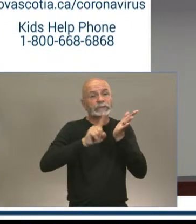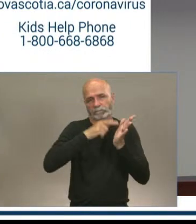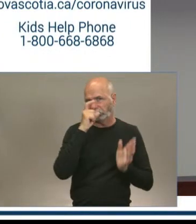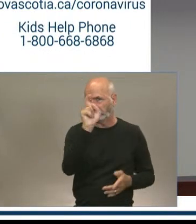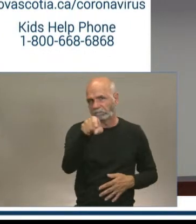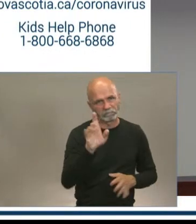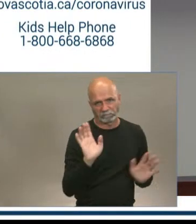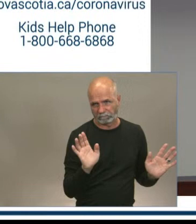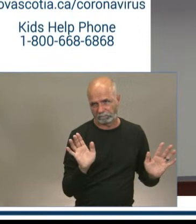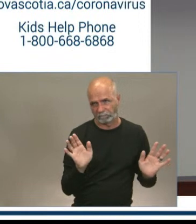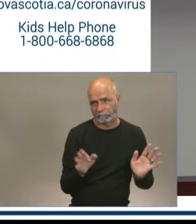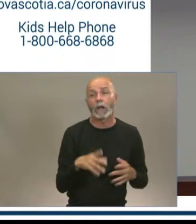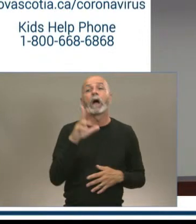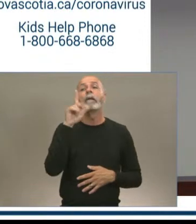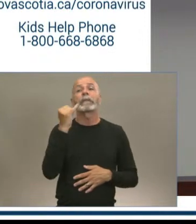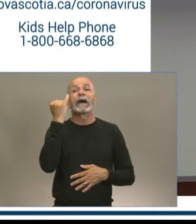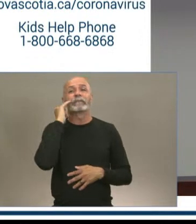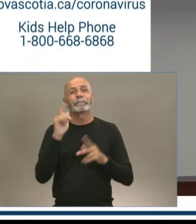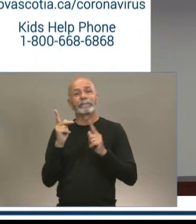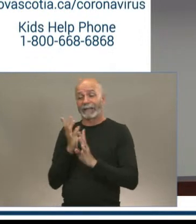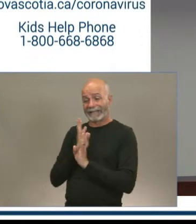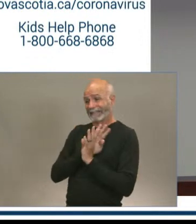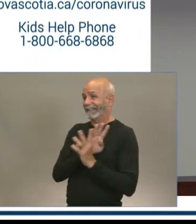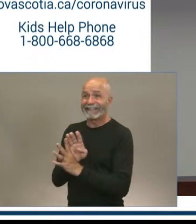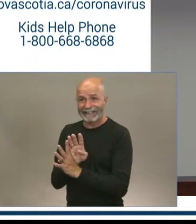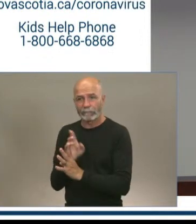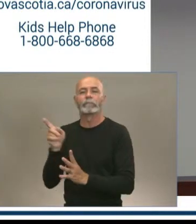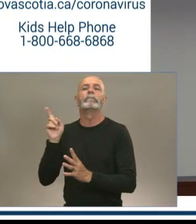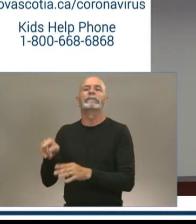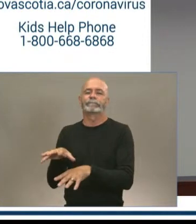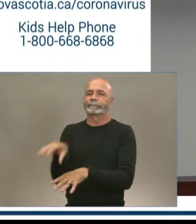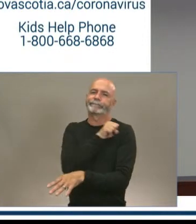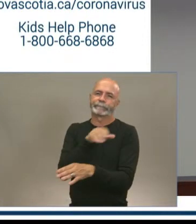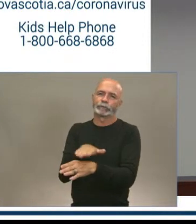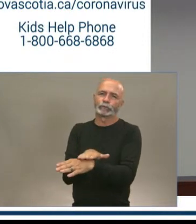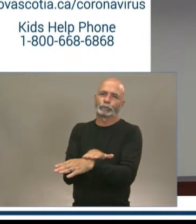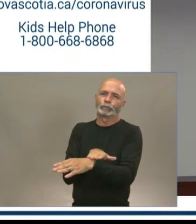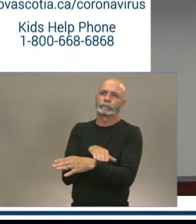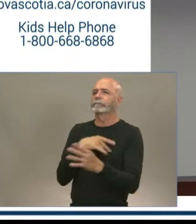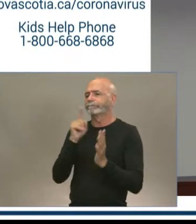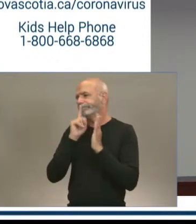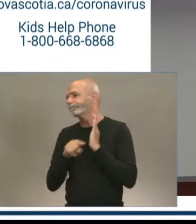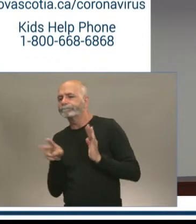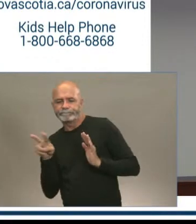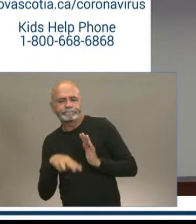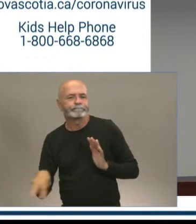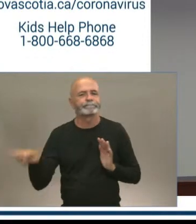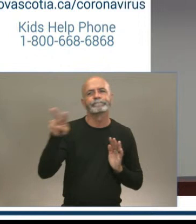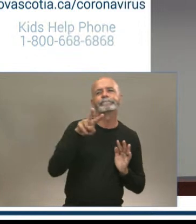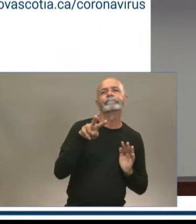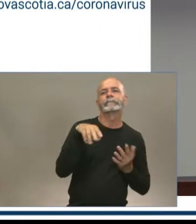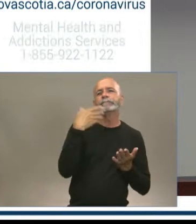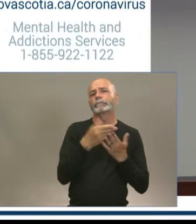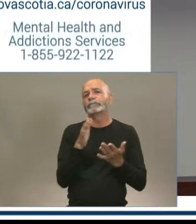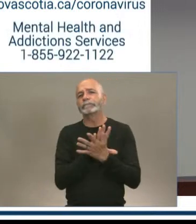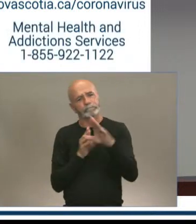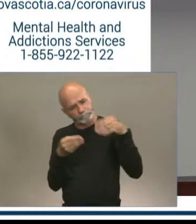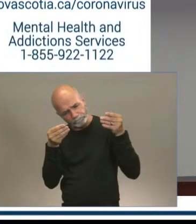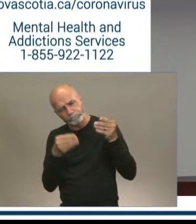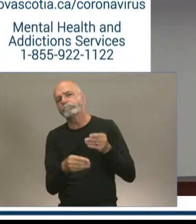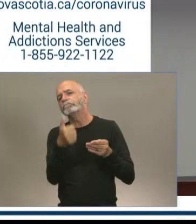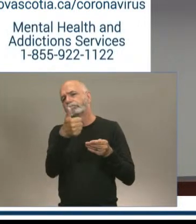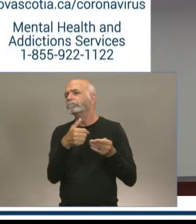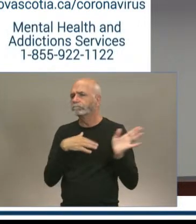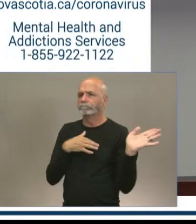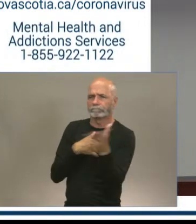through the other one. As I explained, there's the possibility they may be pulled over and asked to, validate their approval and validate their proof of